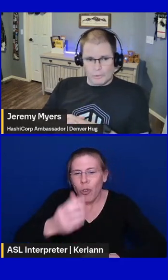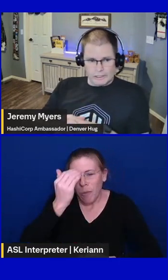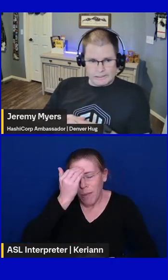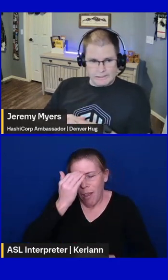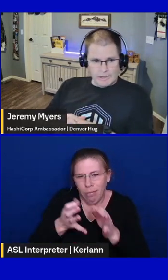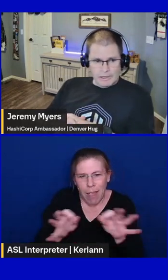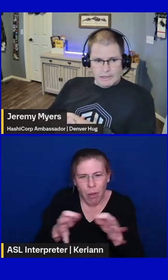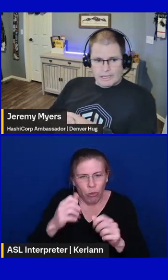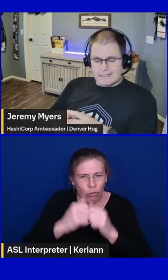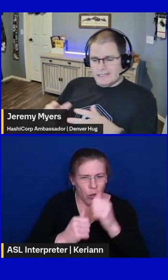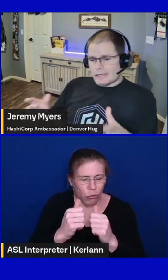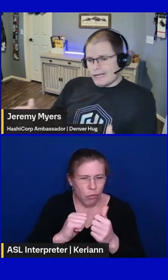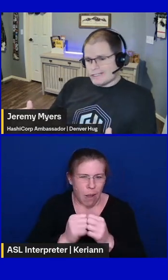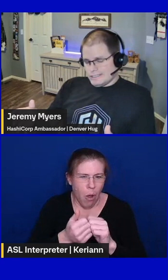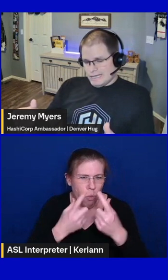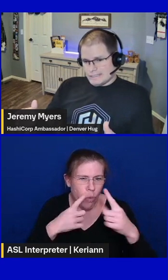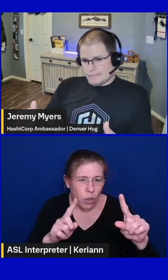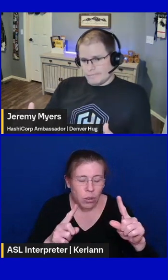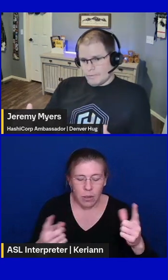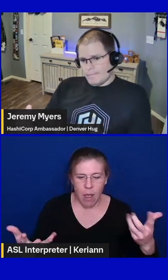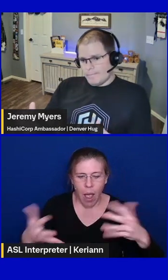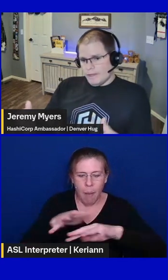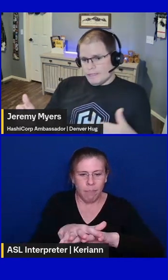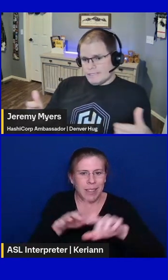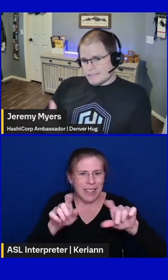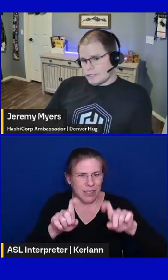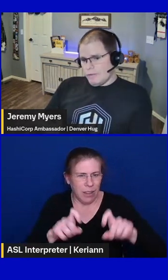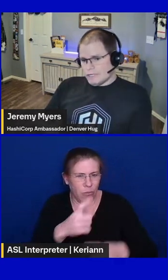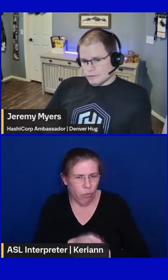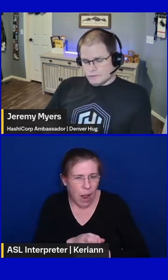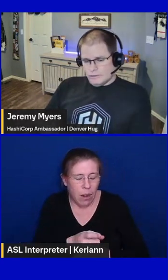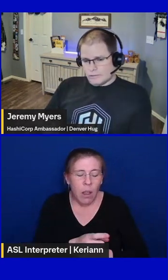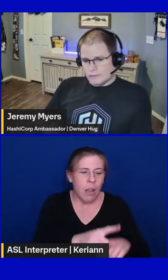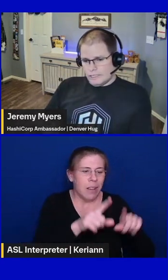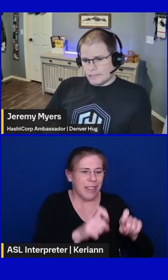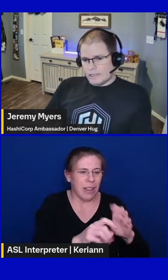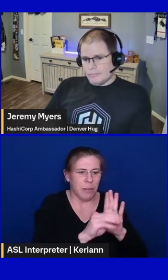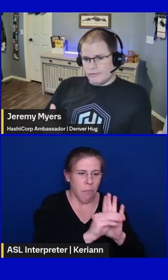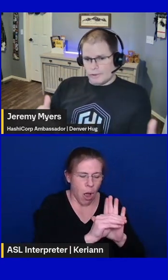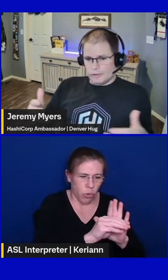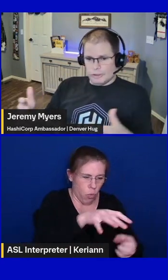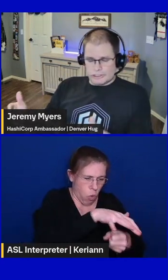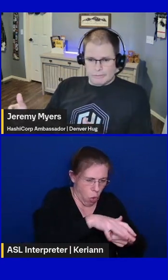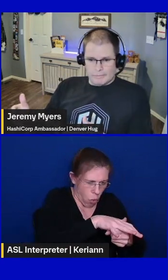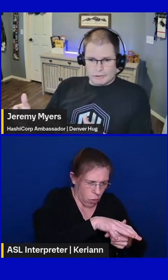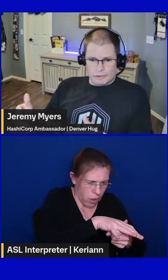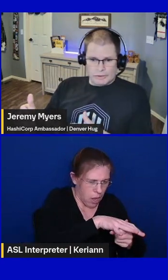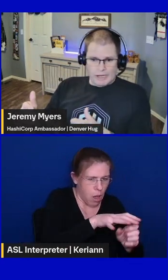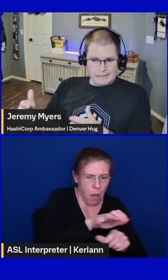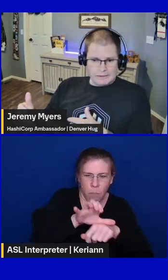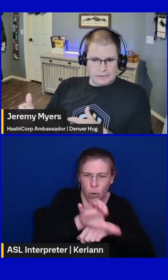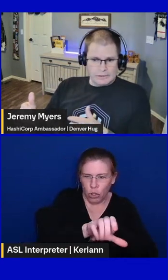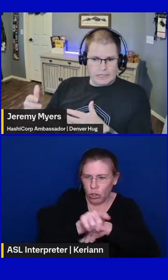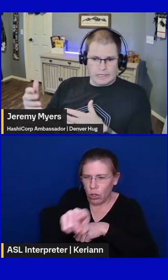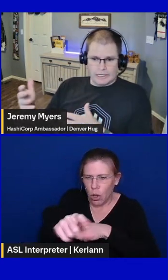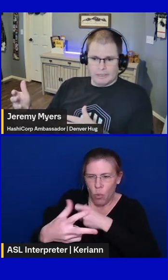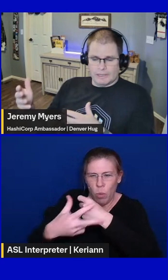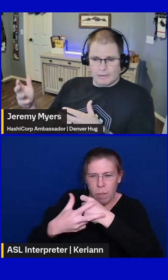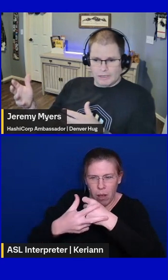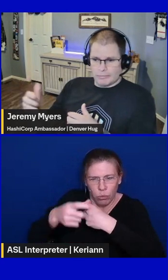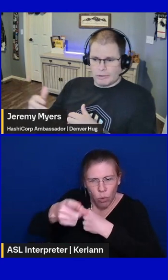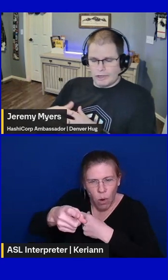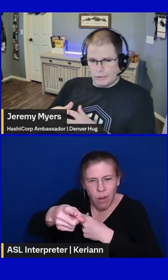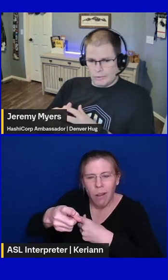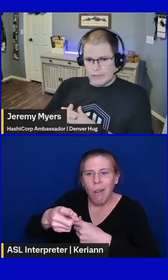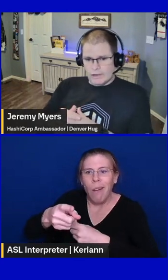and how it works. It's integration testing, right? Test your modules locally before you push them up to a repository and commit